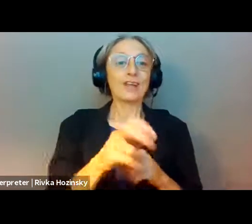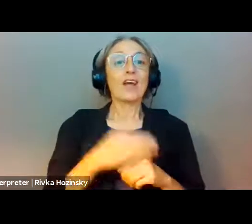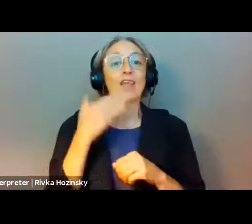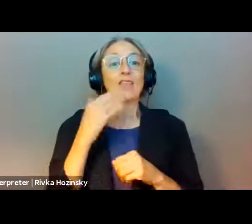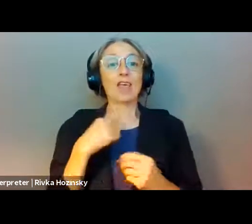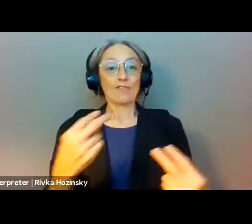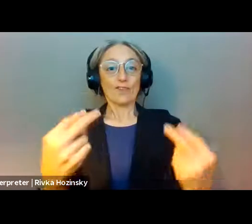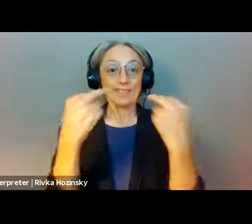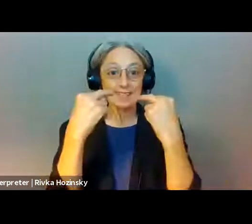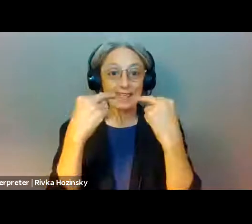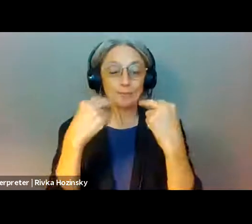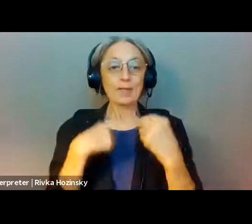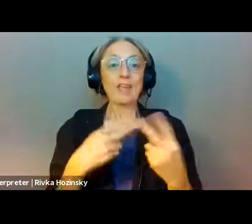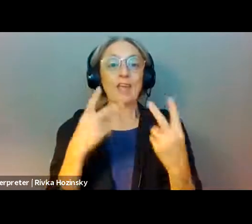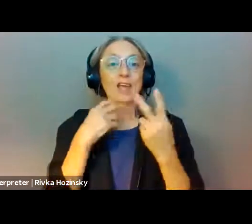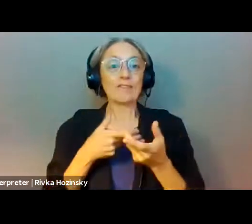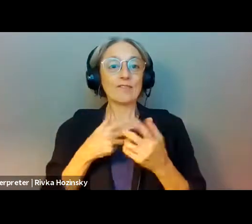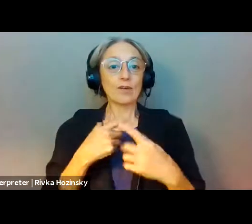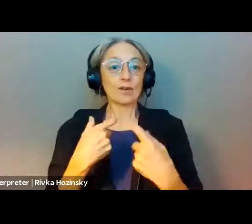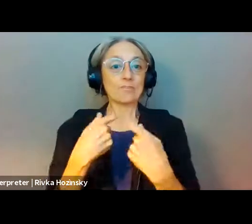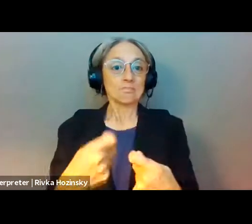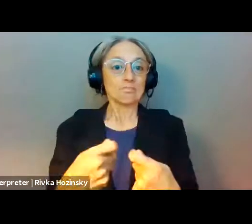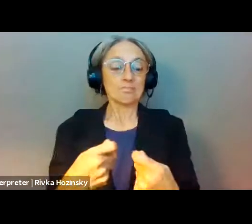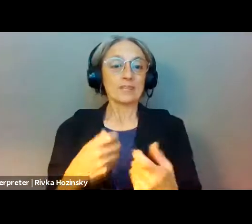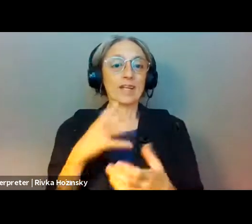me community, not only as an elected